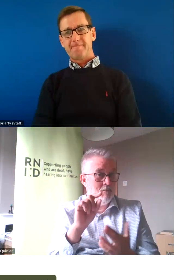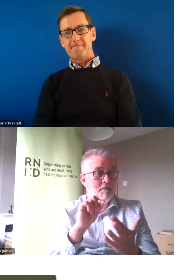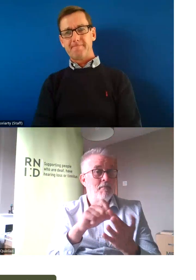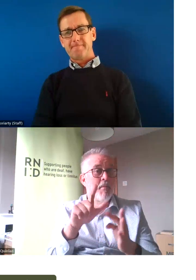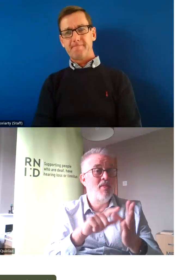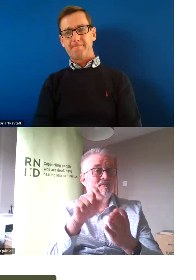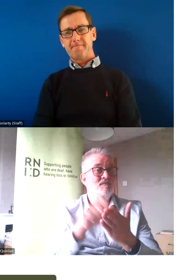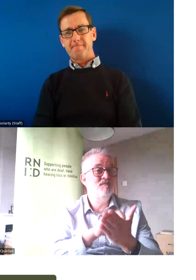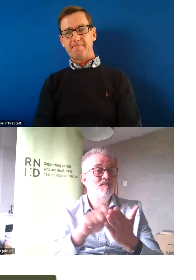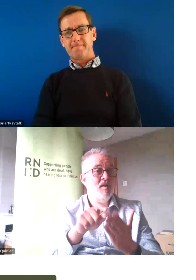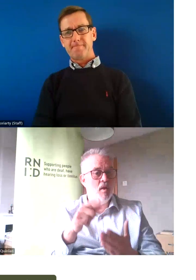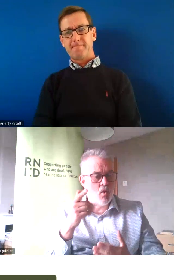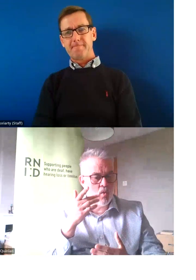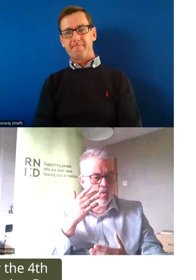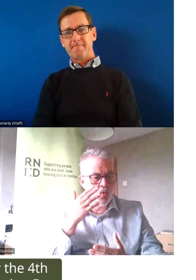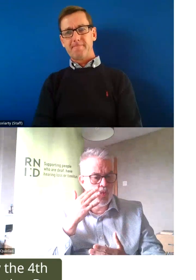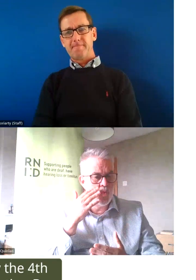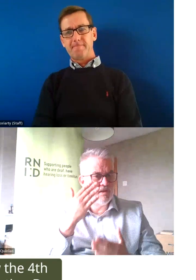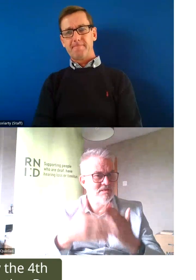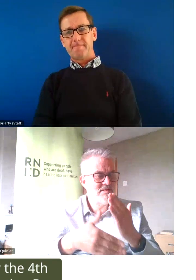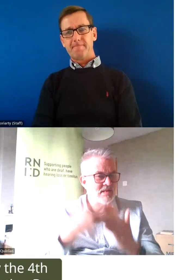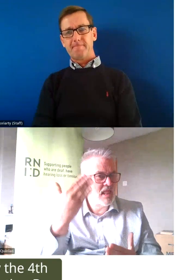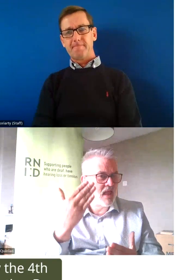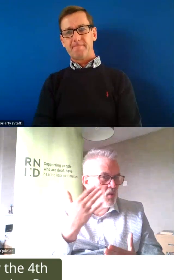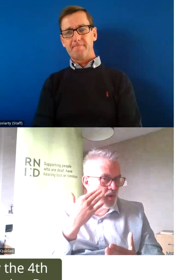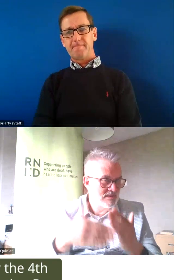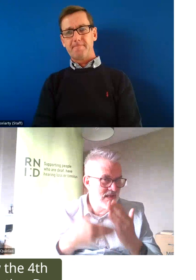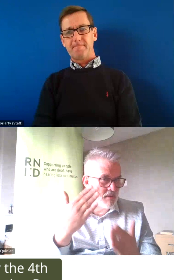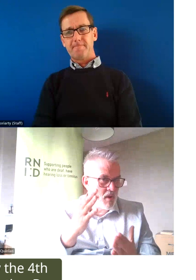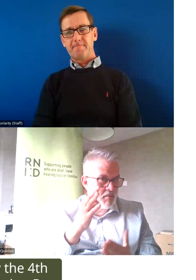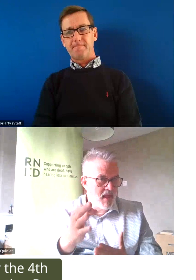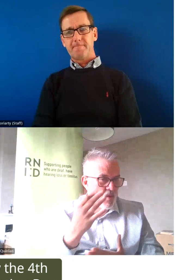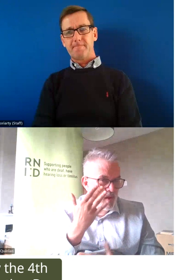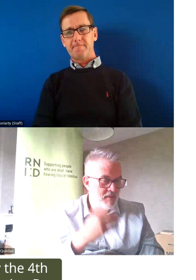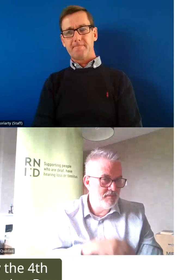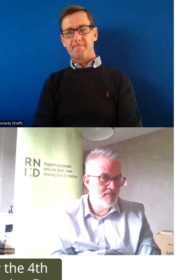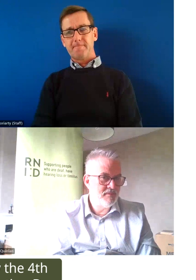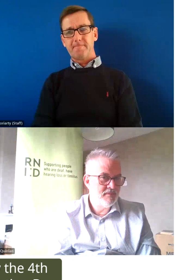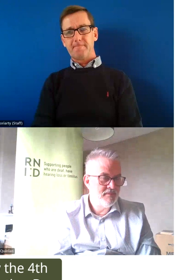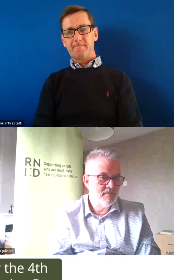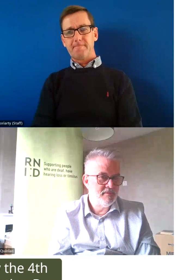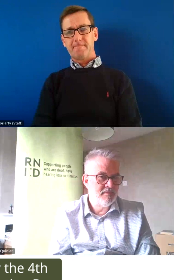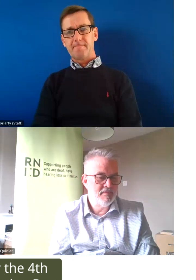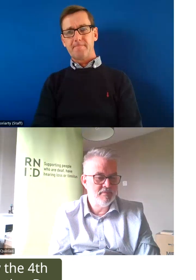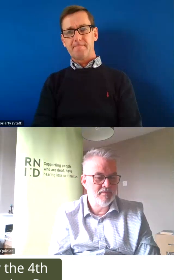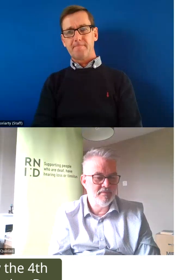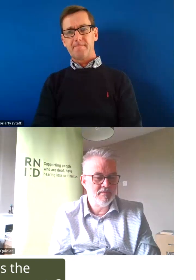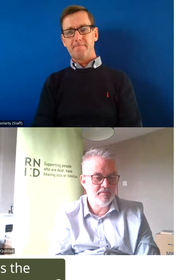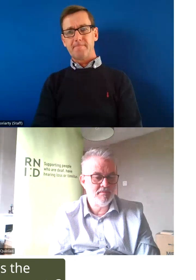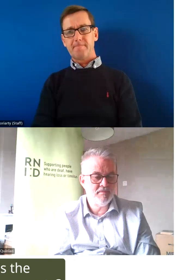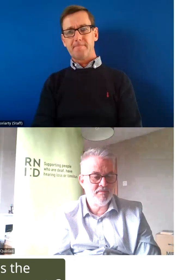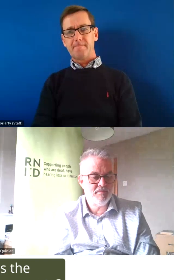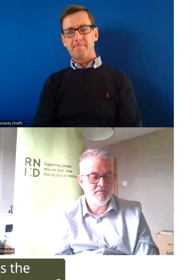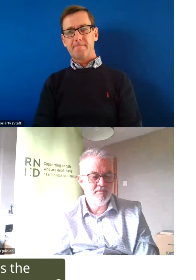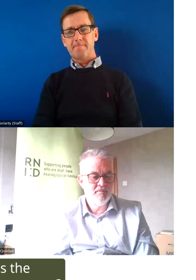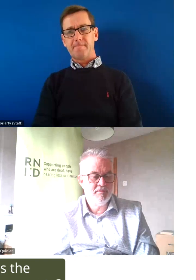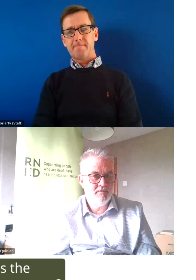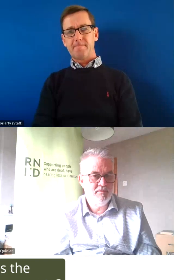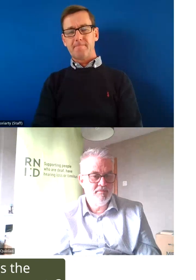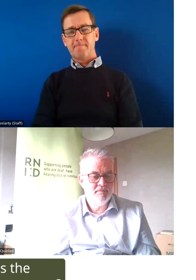Brilliant. That's really important. I think on July the 4th, obviously, is election day, but when is